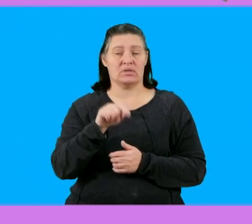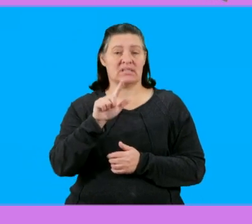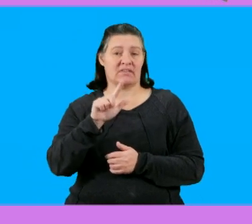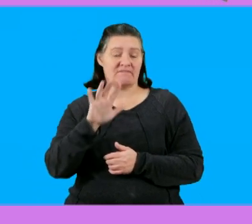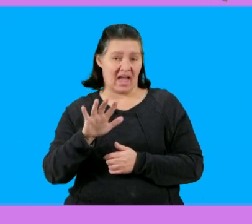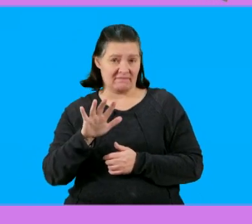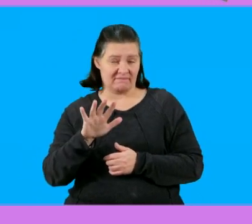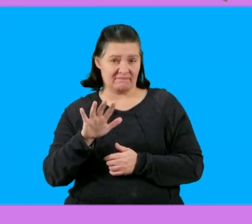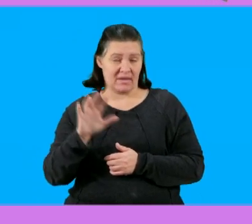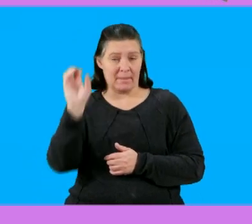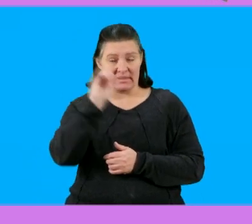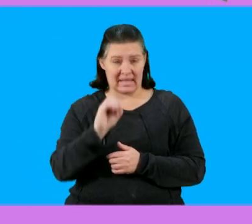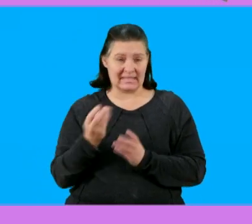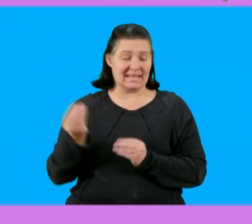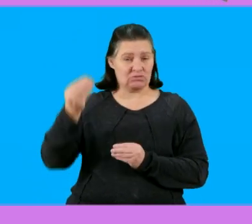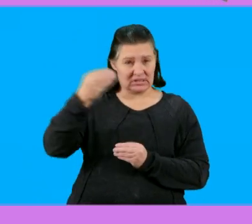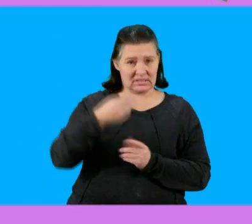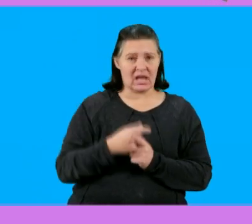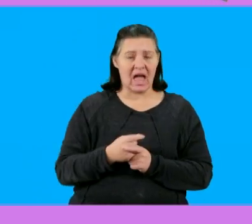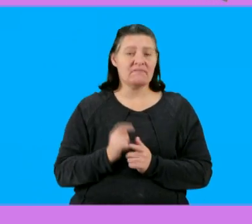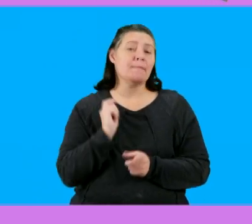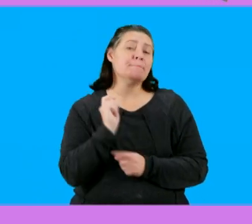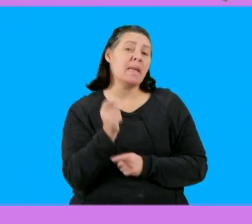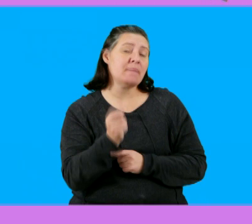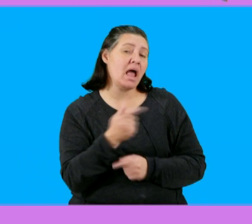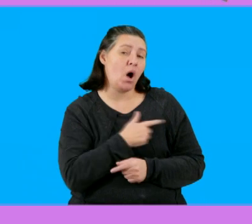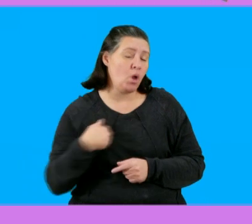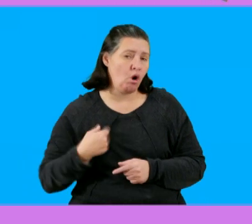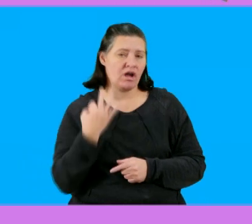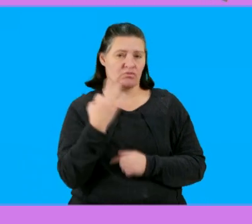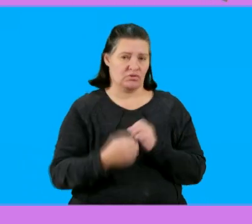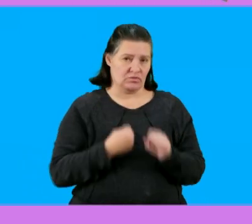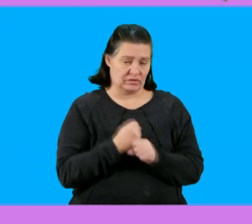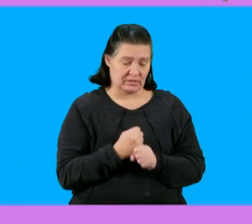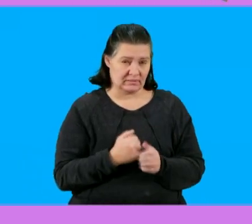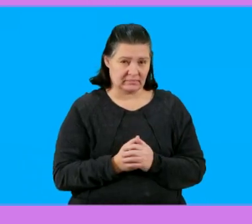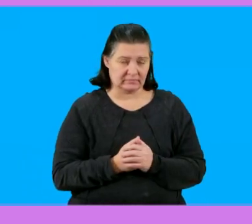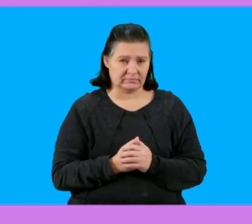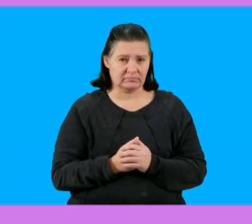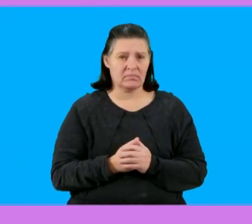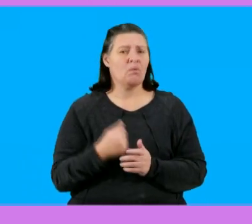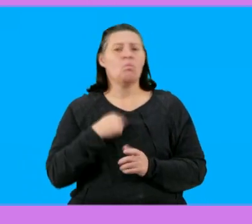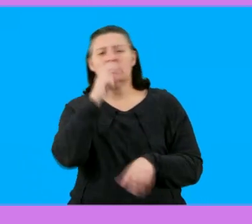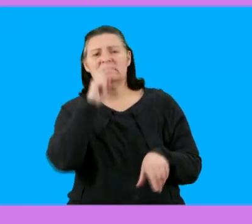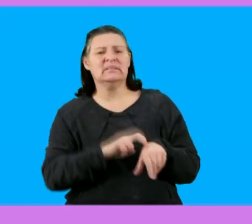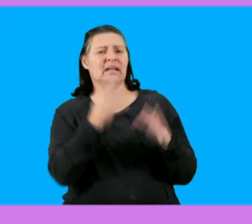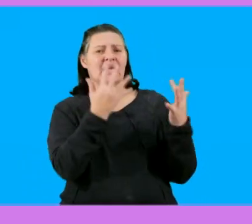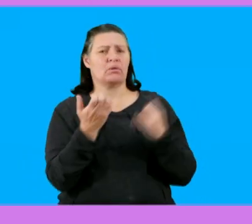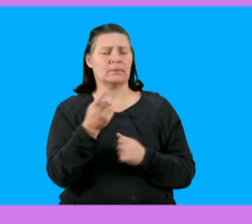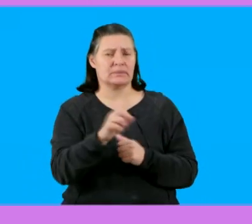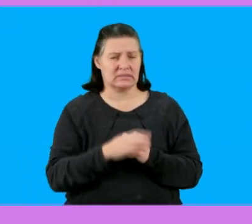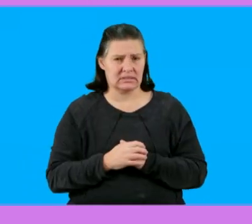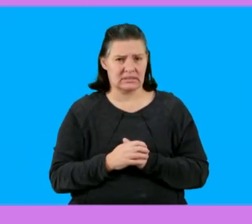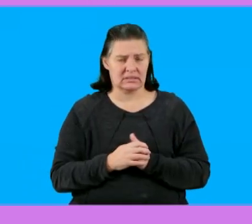20.75% annual simplest interest rate, and he has 3 years to repay this money. So what is it that we need to